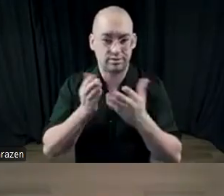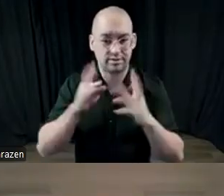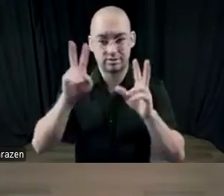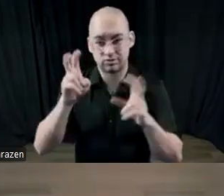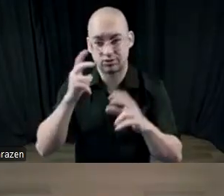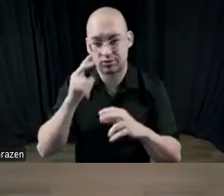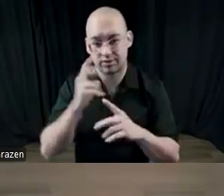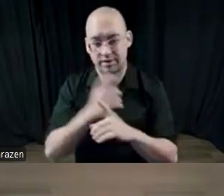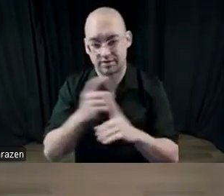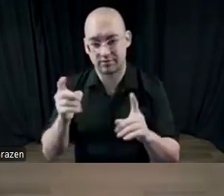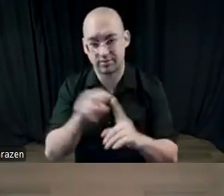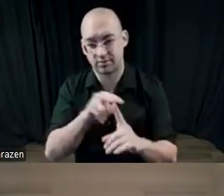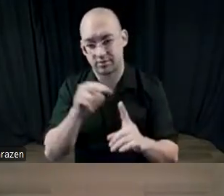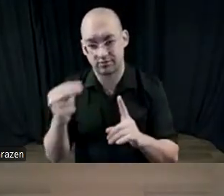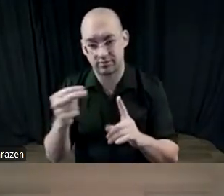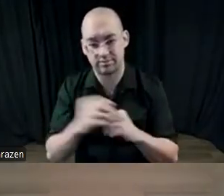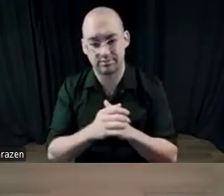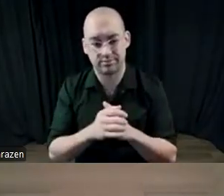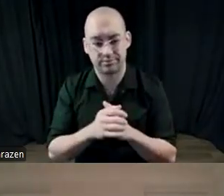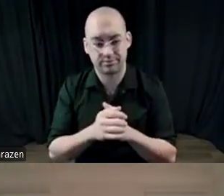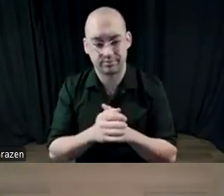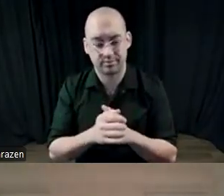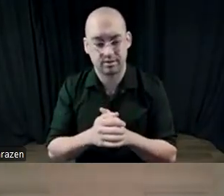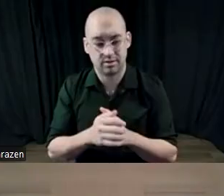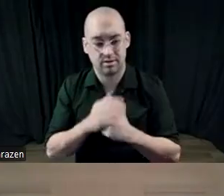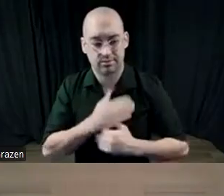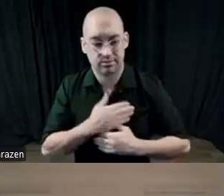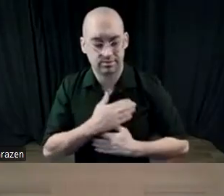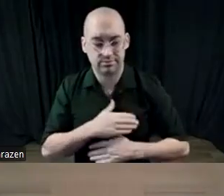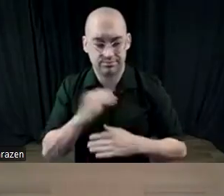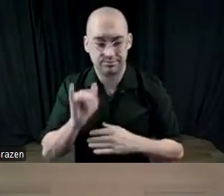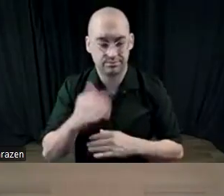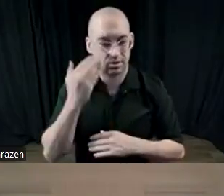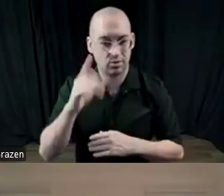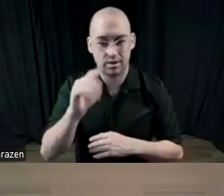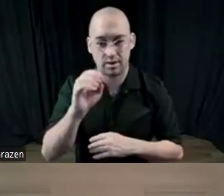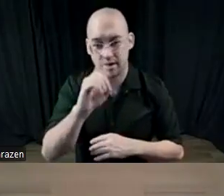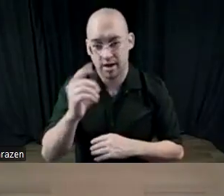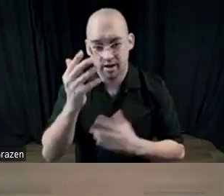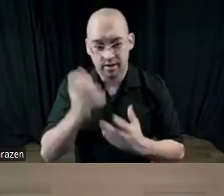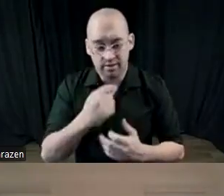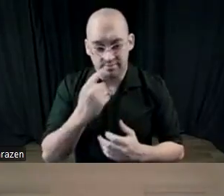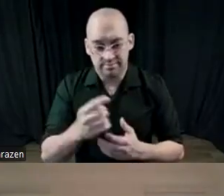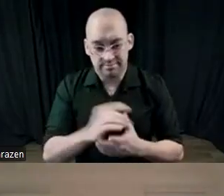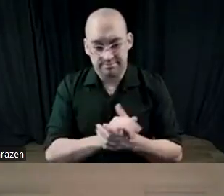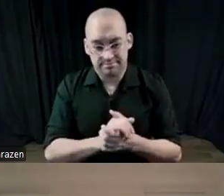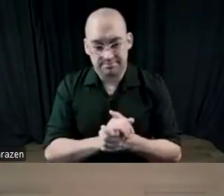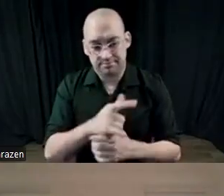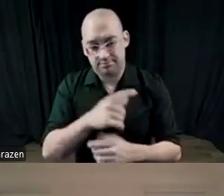multiple perspectives. So grateful for that. Todd, I don't know if you want to say anything, and then we're going to go to public